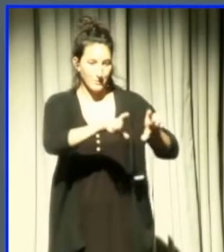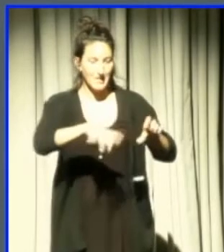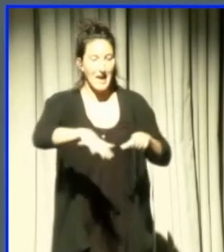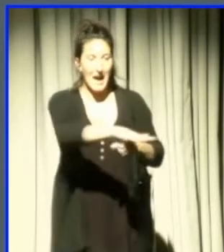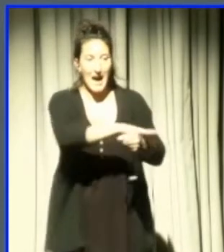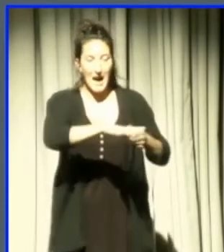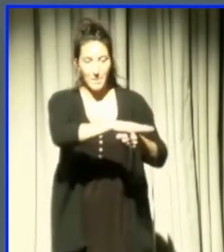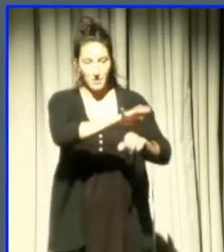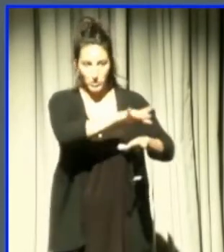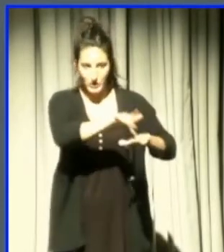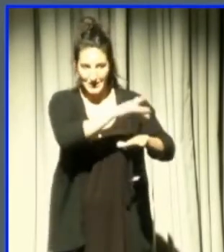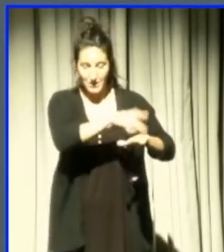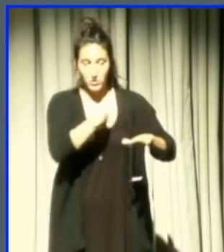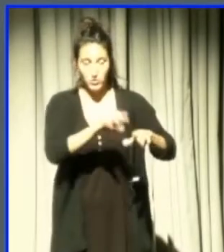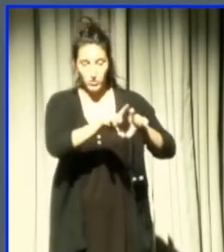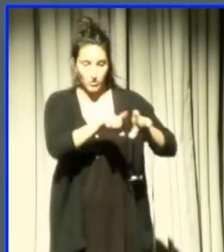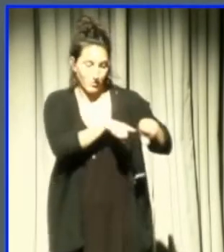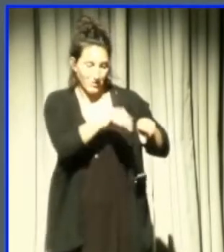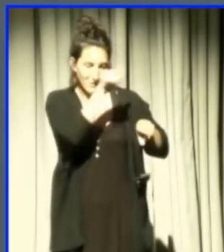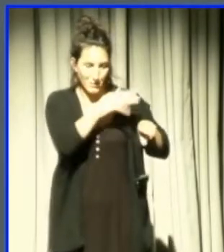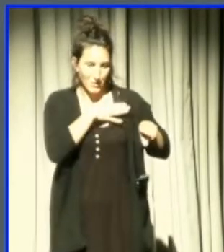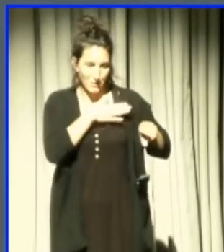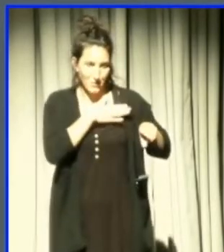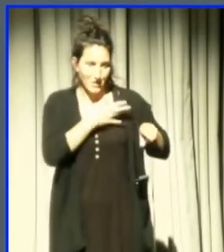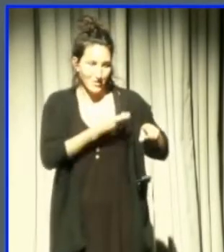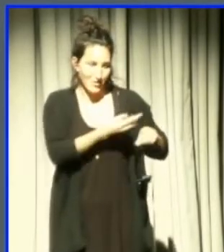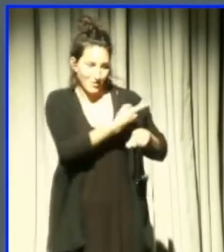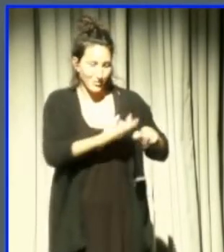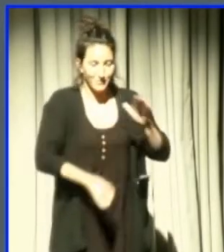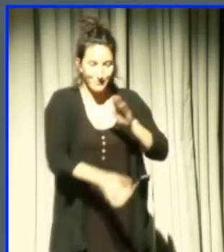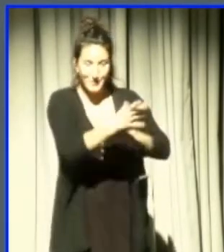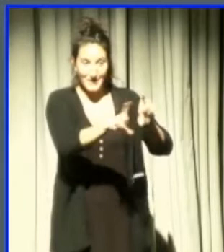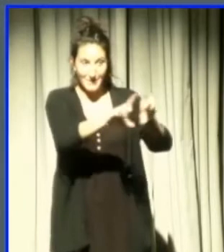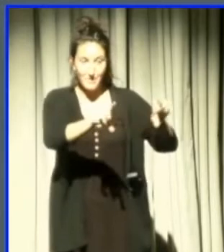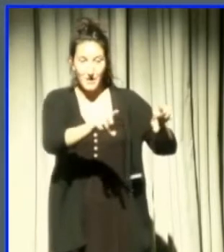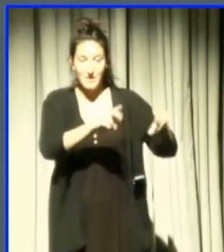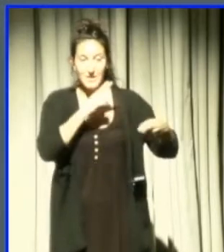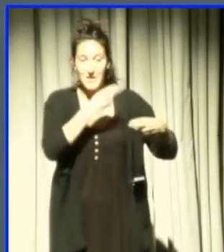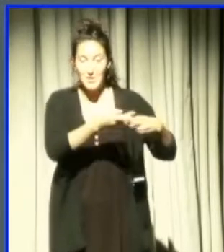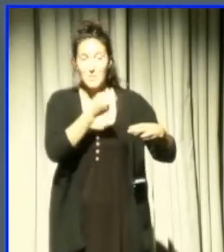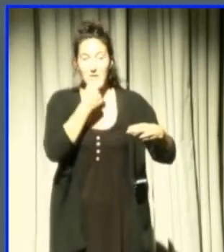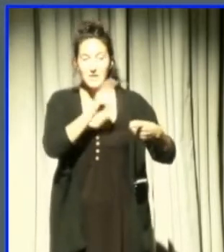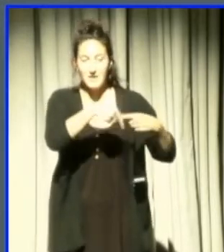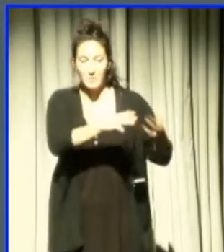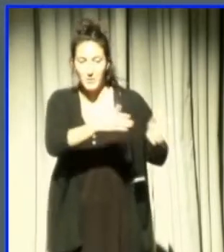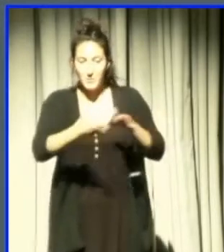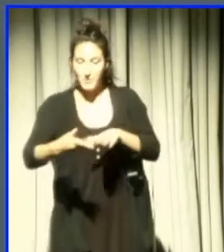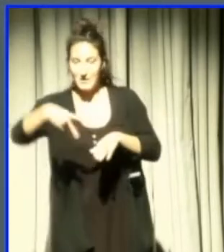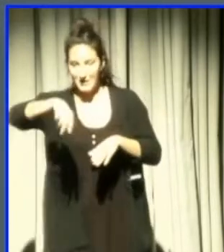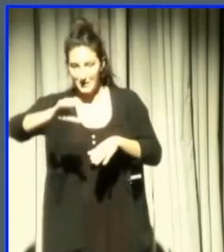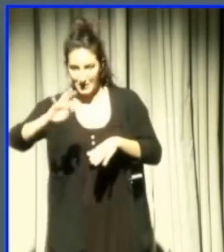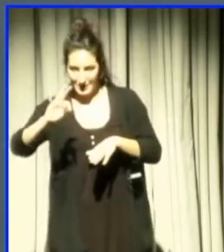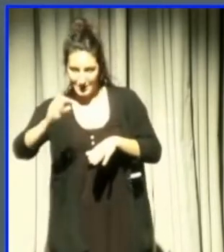called iCoolhunt, but then renamed into Nextatlas, which is our main product. And Nextatlas has